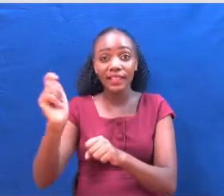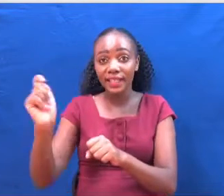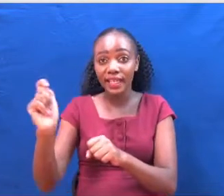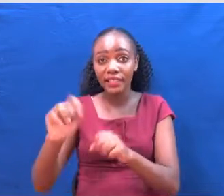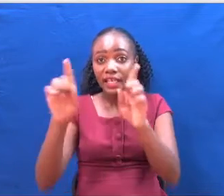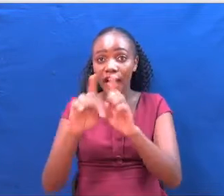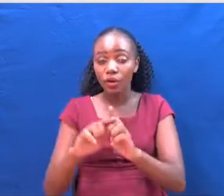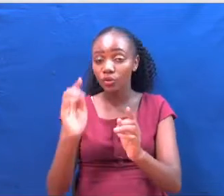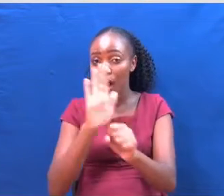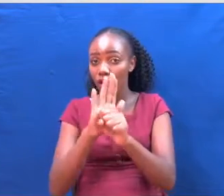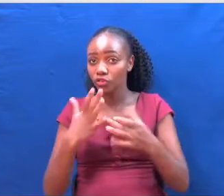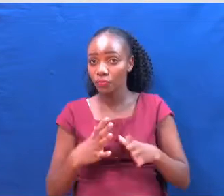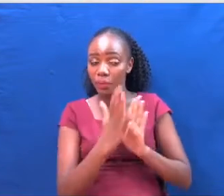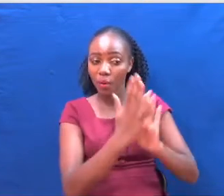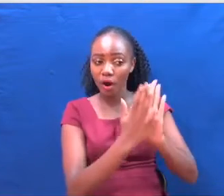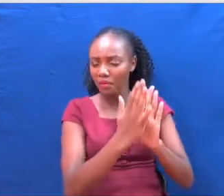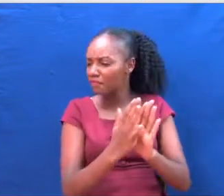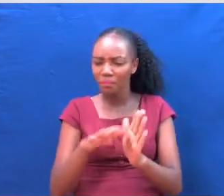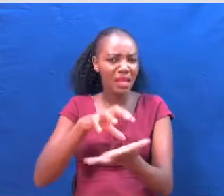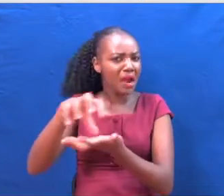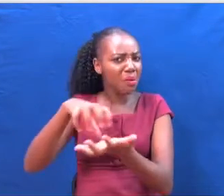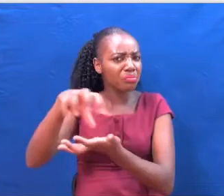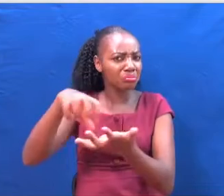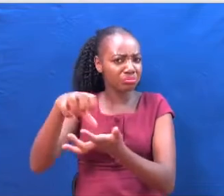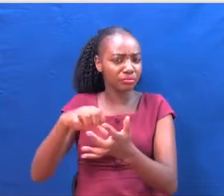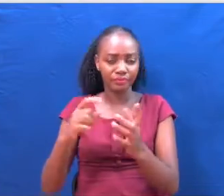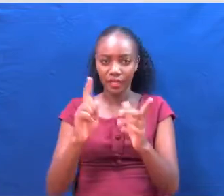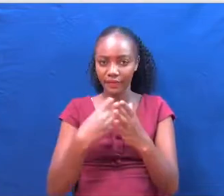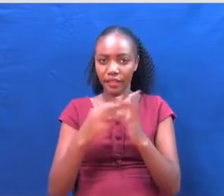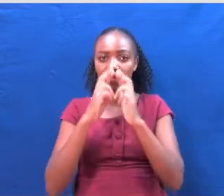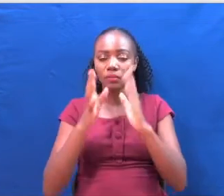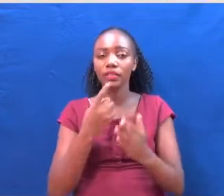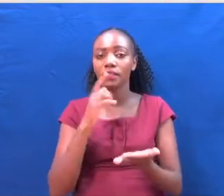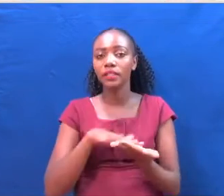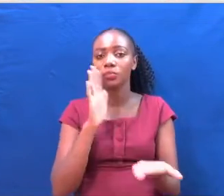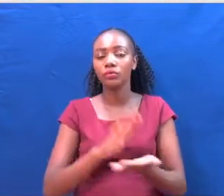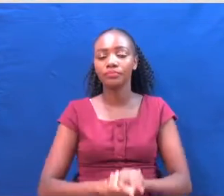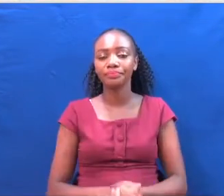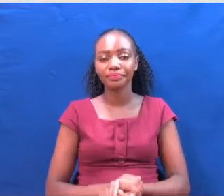witnesses appearing before it turning comical, as Elizabeth Mutuku now reports.